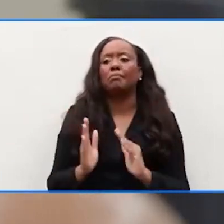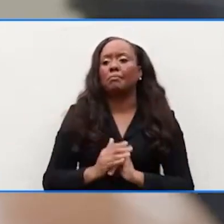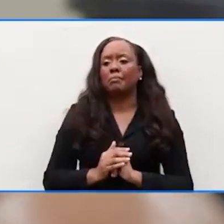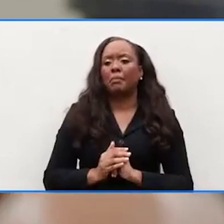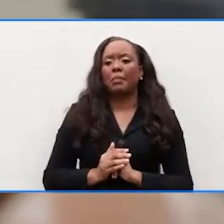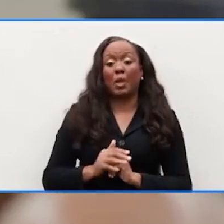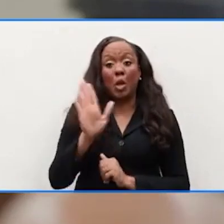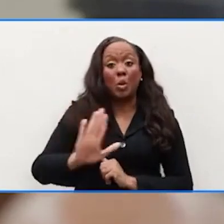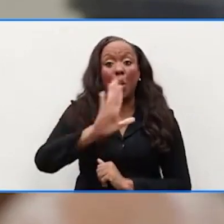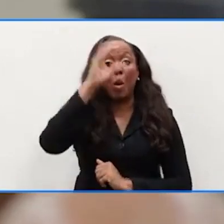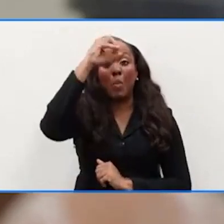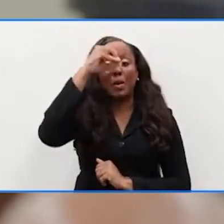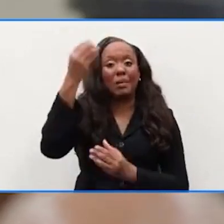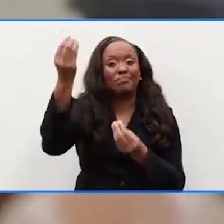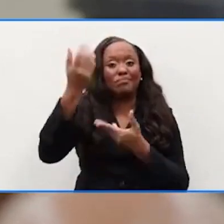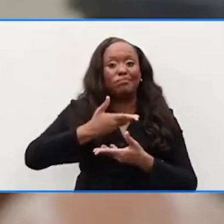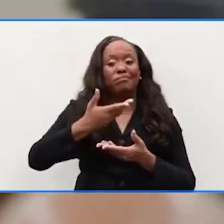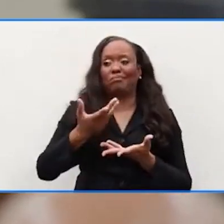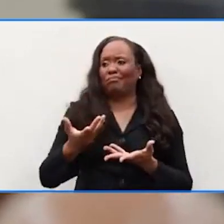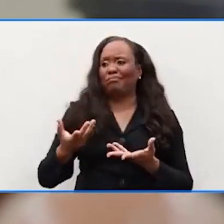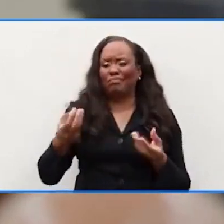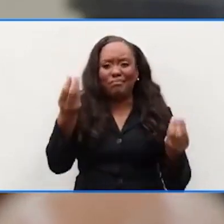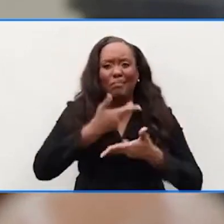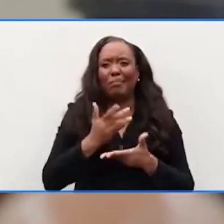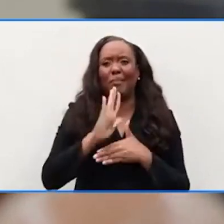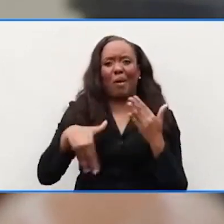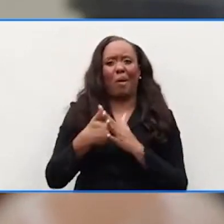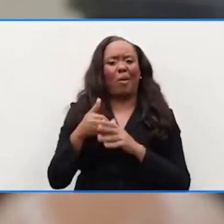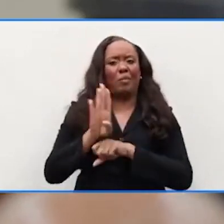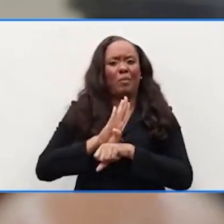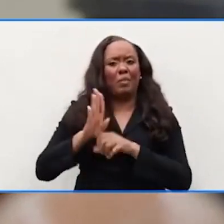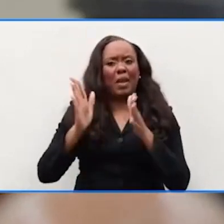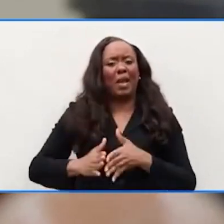the opinions and suggestions of all Barbadians.